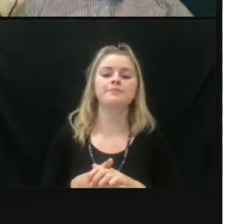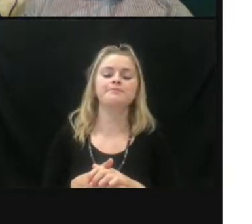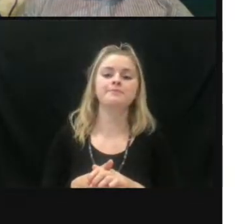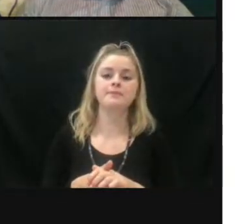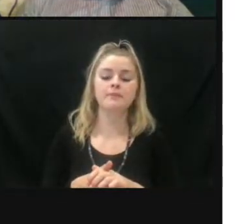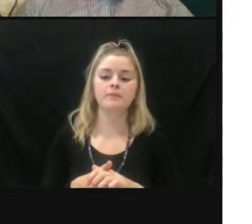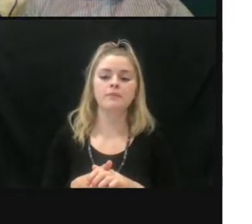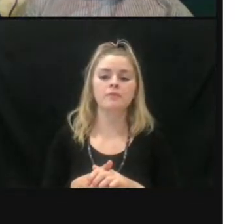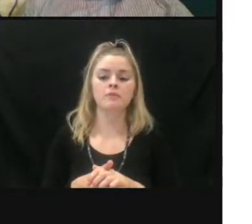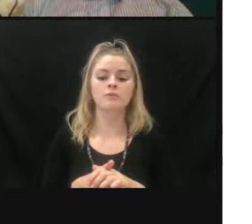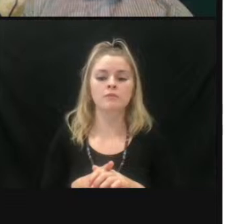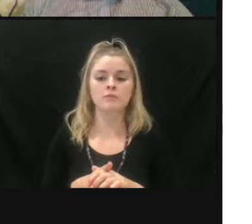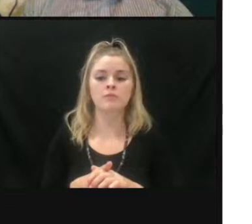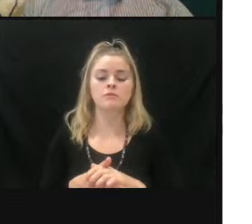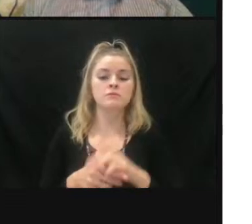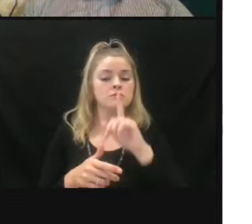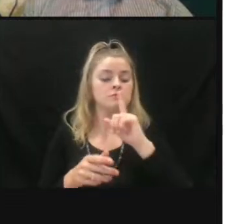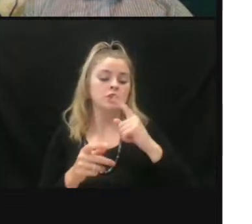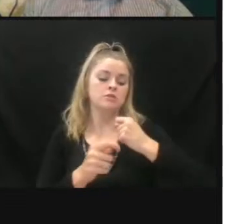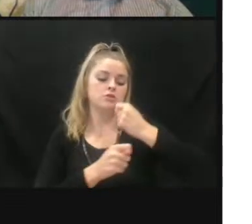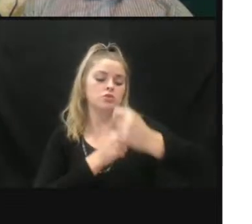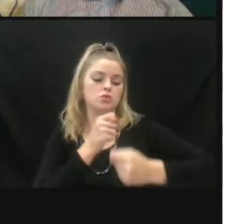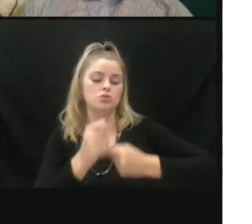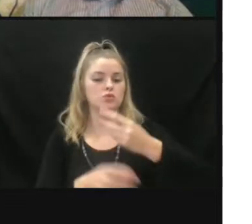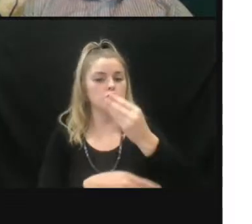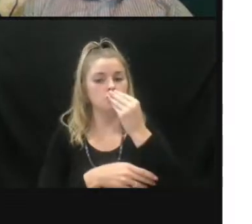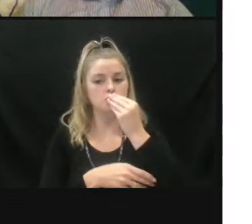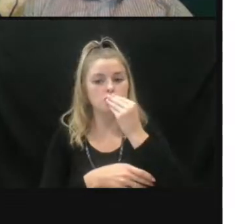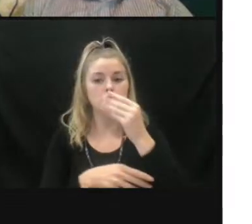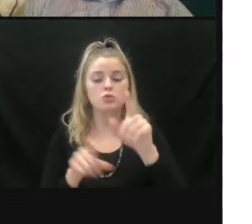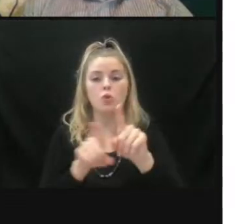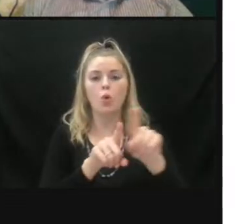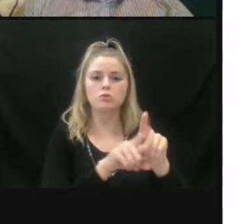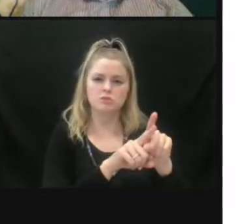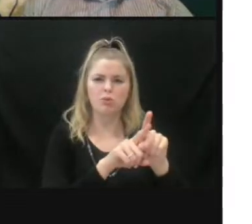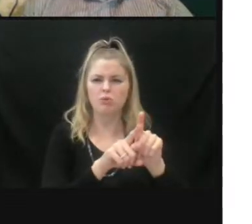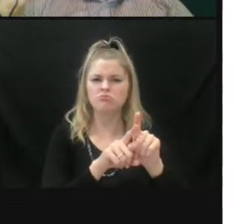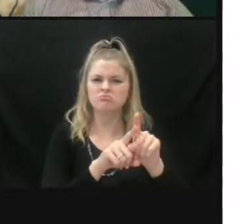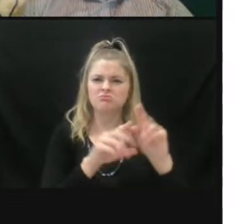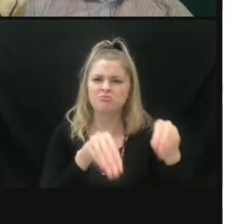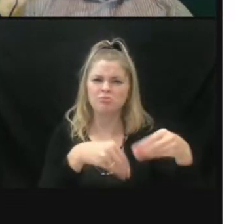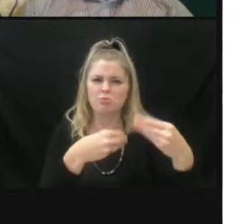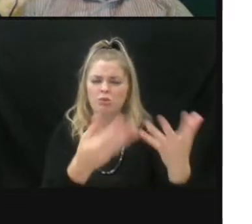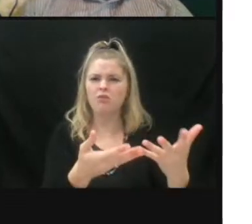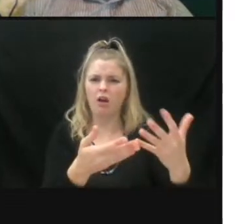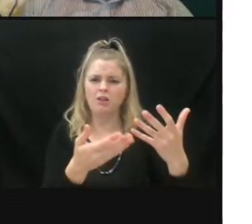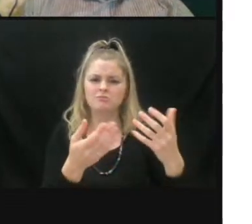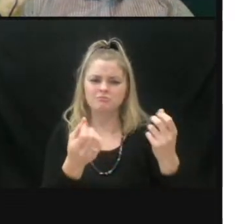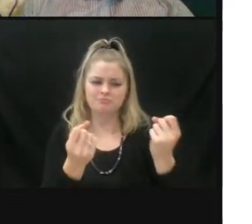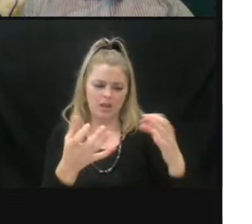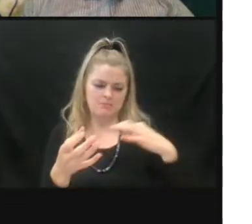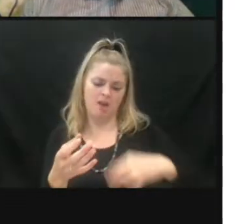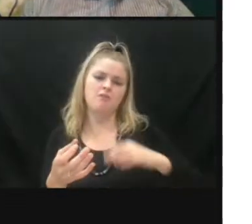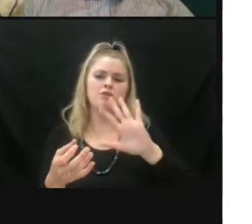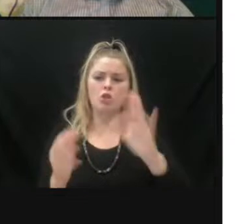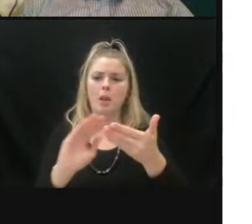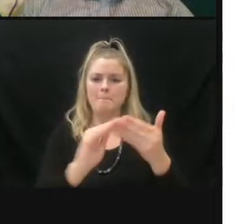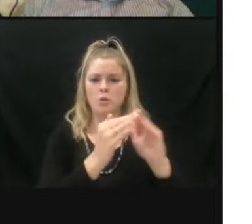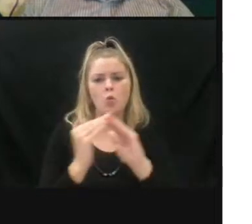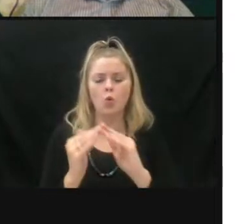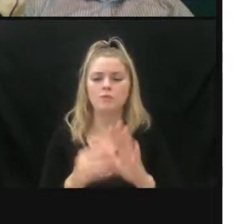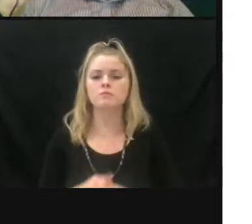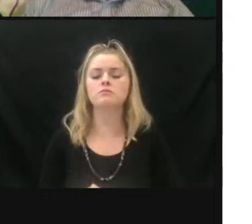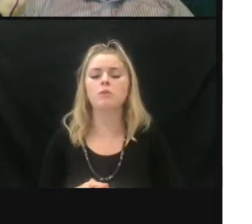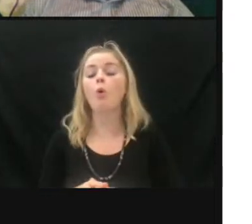And it's a traditional food, and it's also one that has great economic value and is a lifeway for many people. What do you feel the